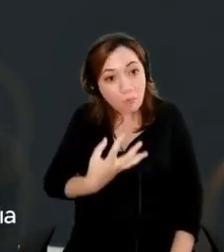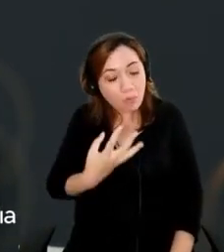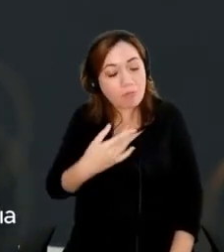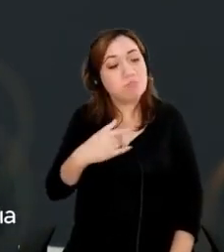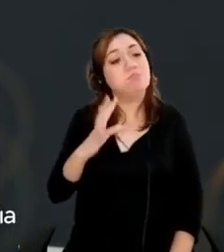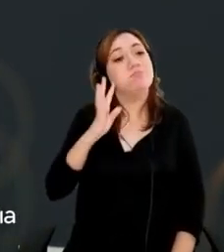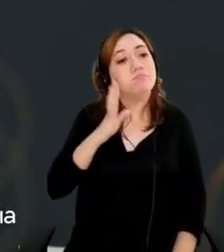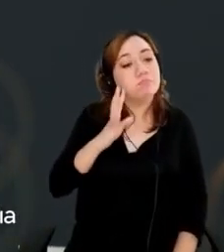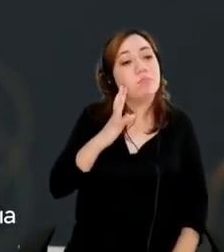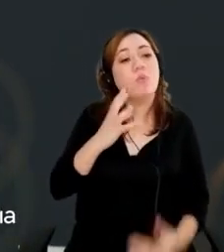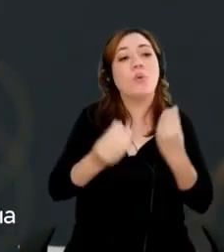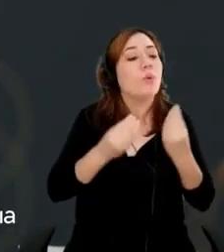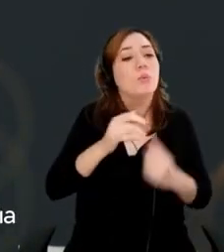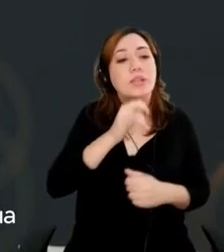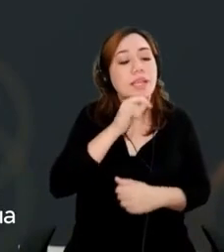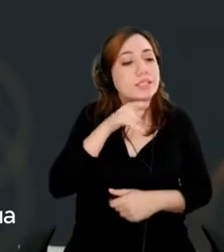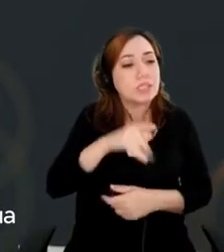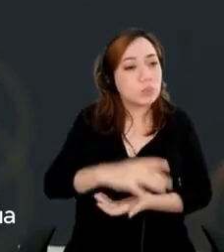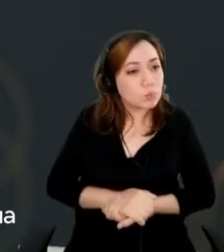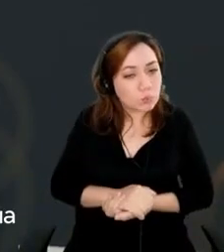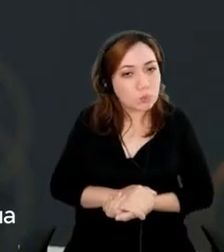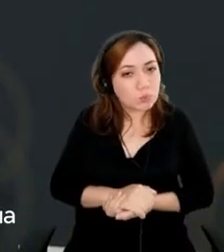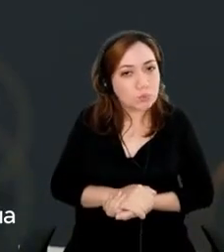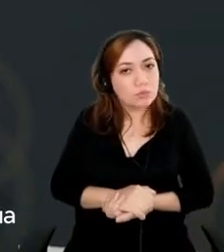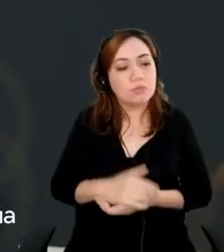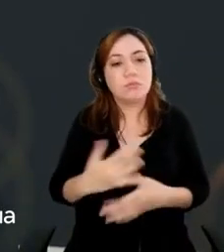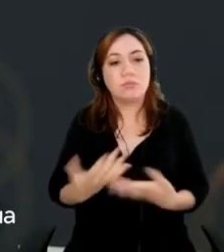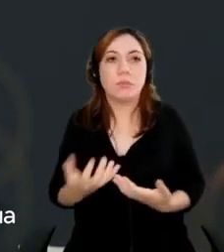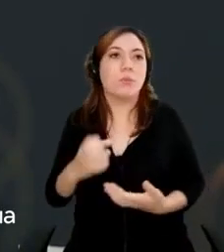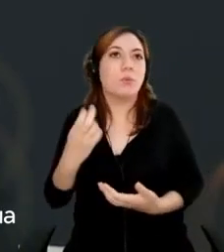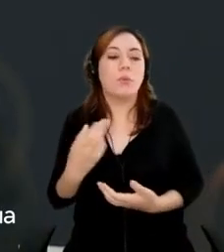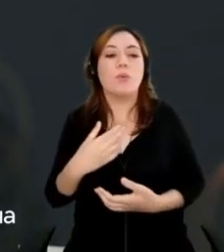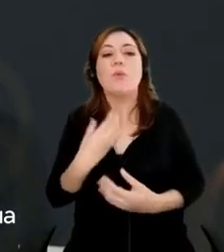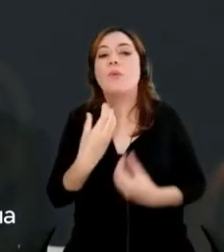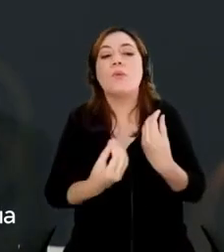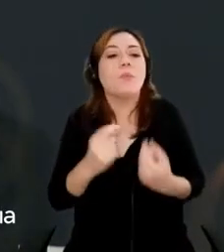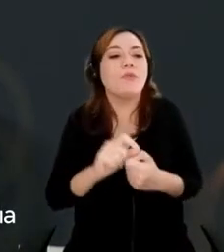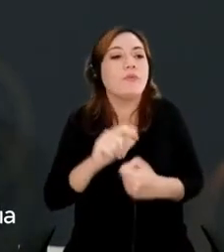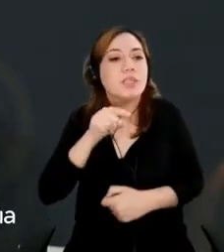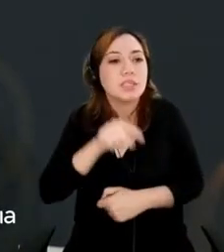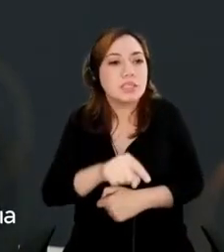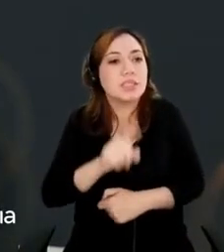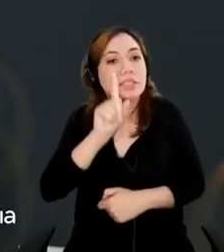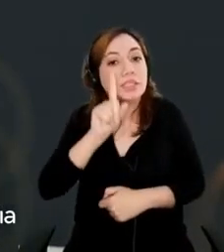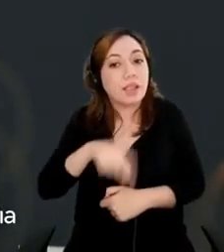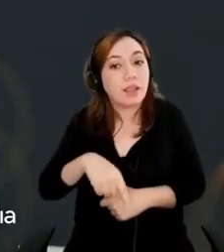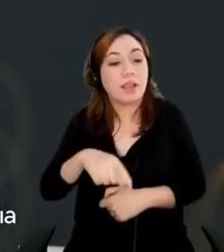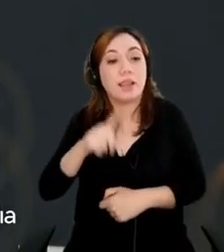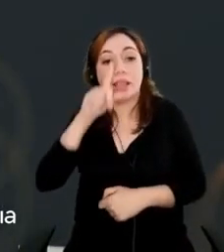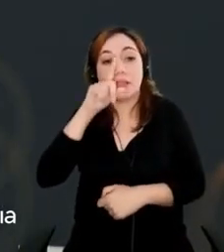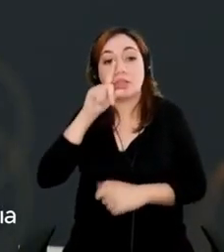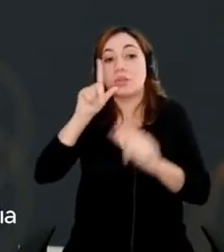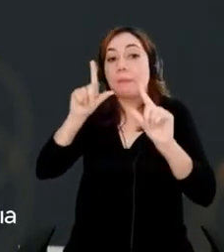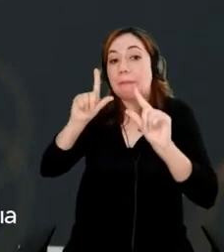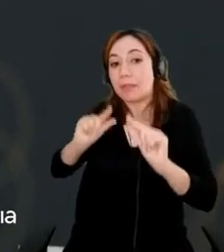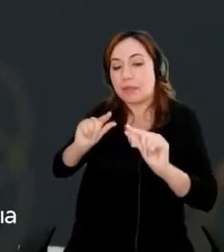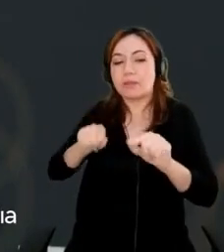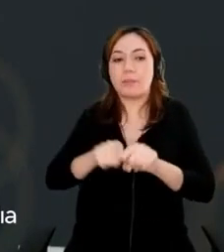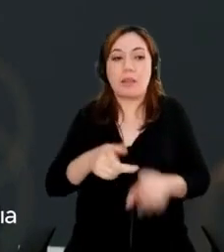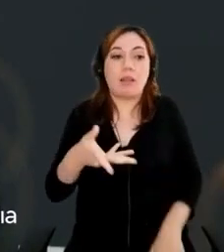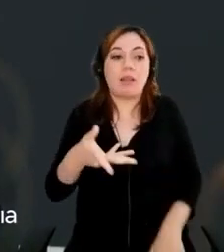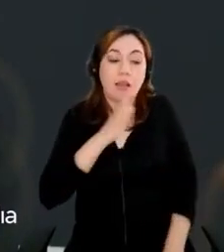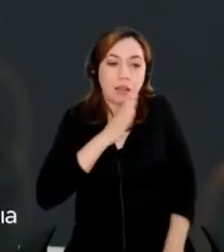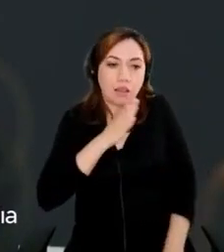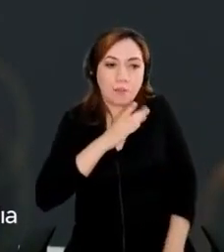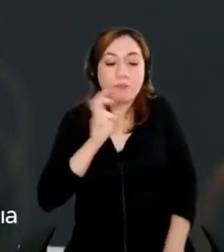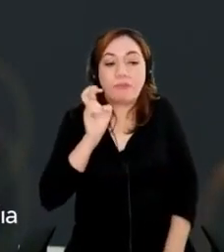out? What can we do that is low risk and fast to see if it's going to